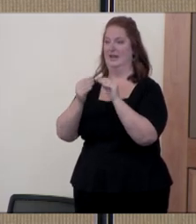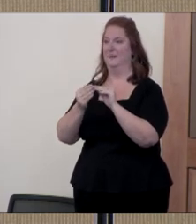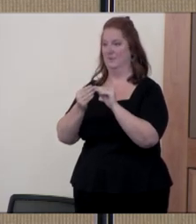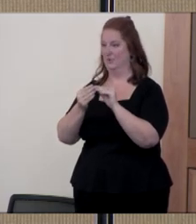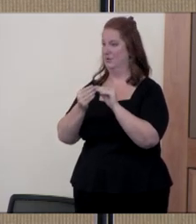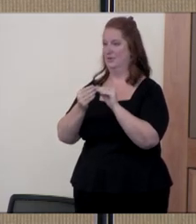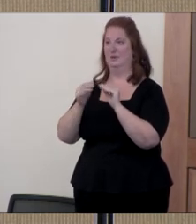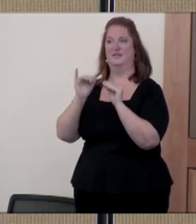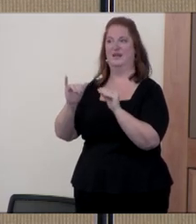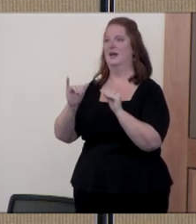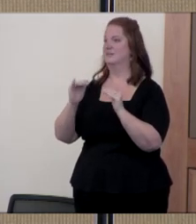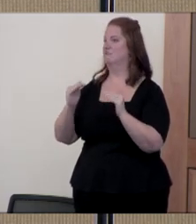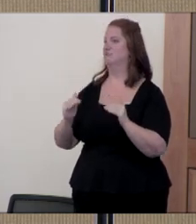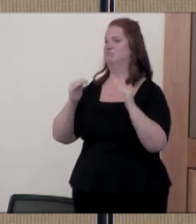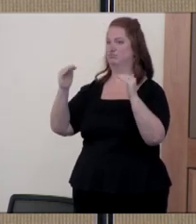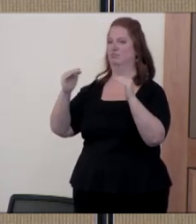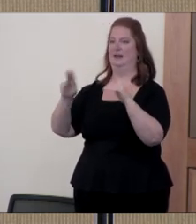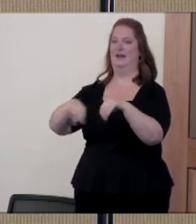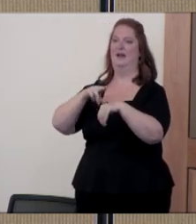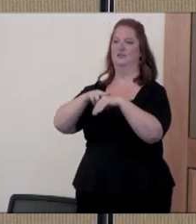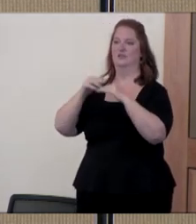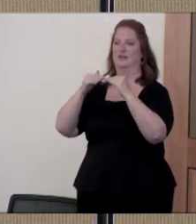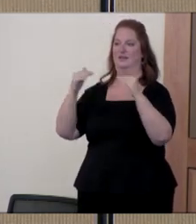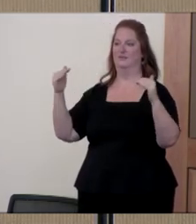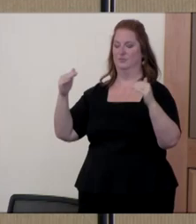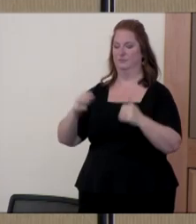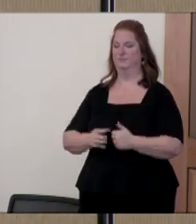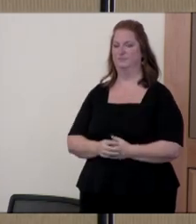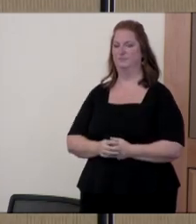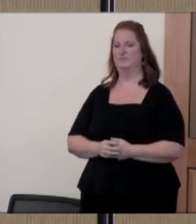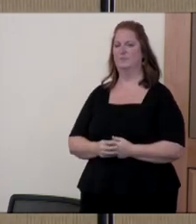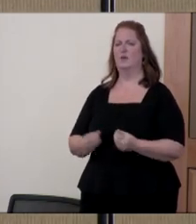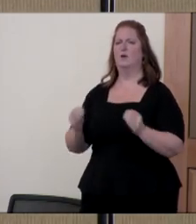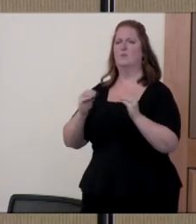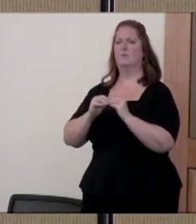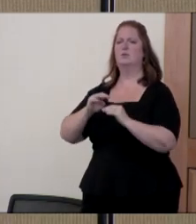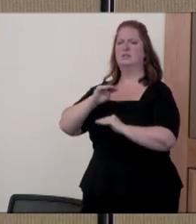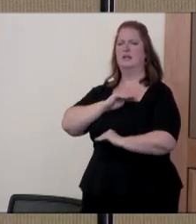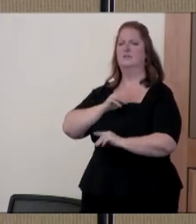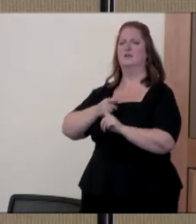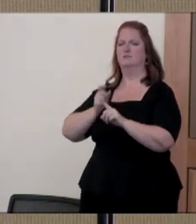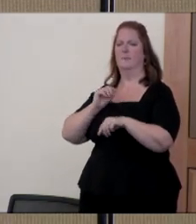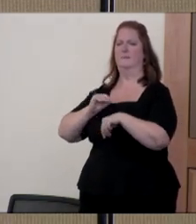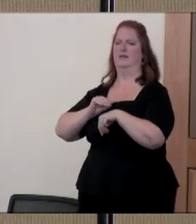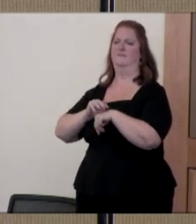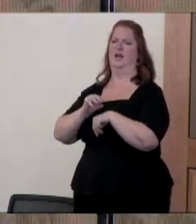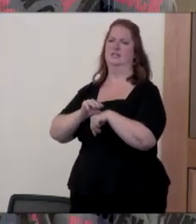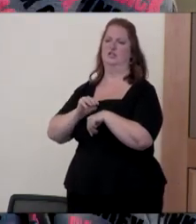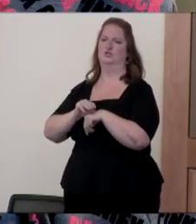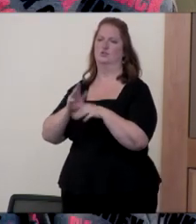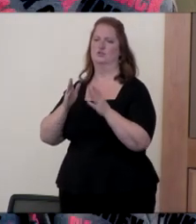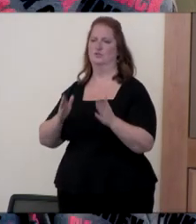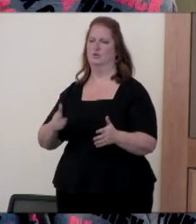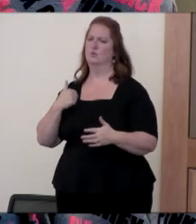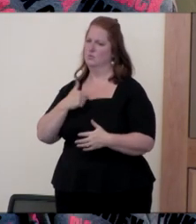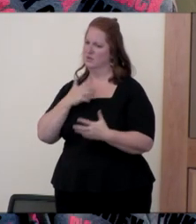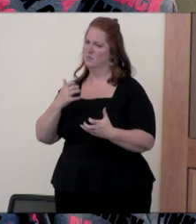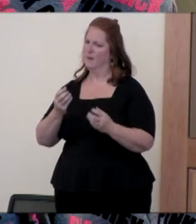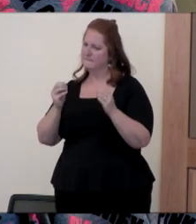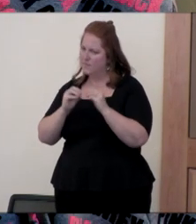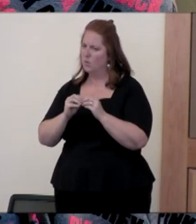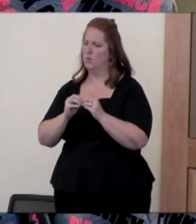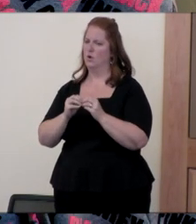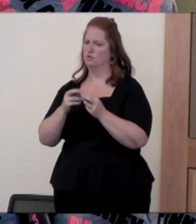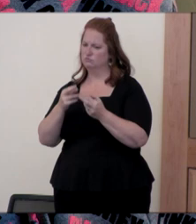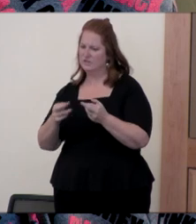story. We're seeing increased satisfaction in advising in student services, and we're going to invest more resources